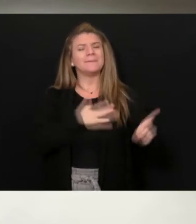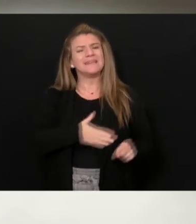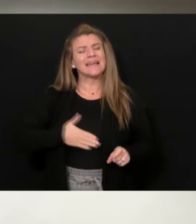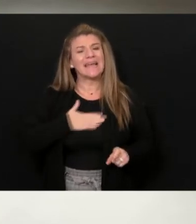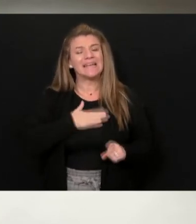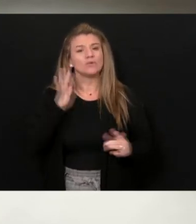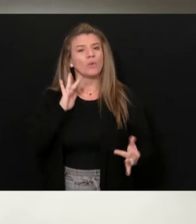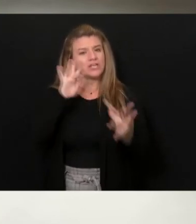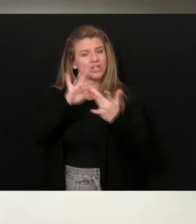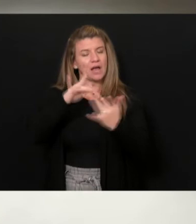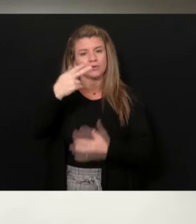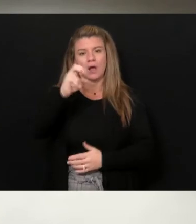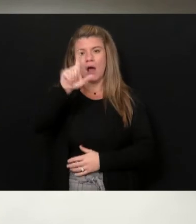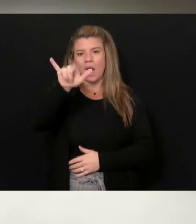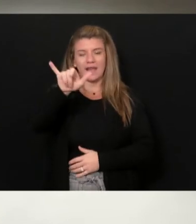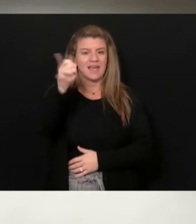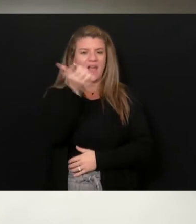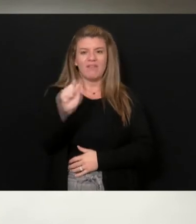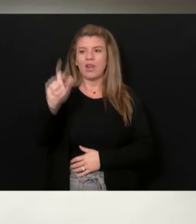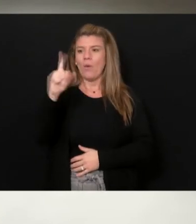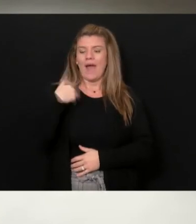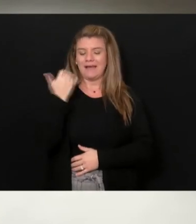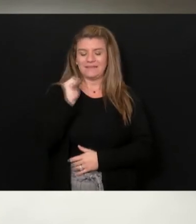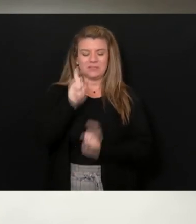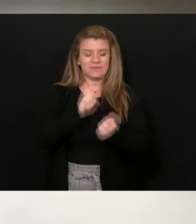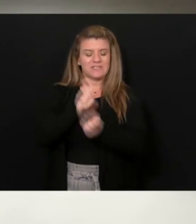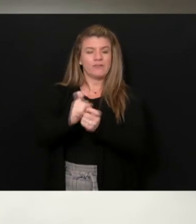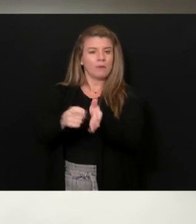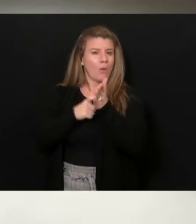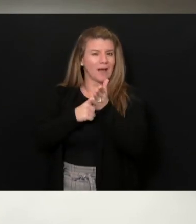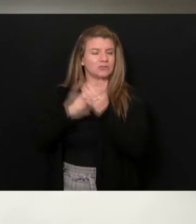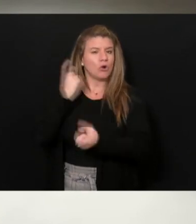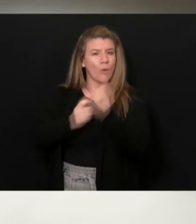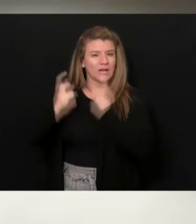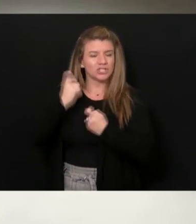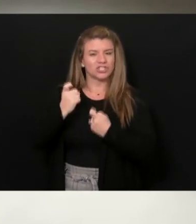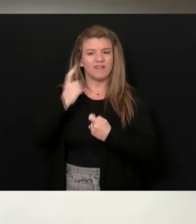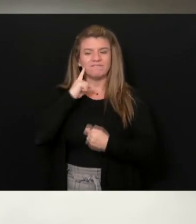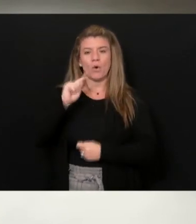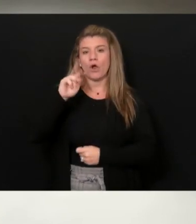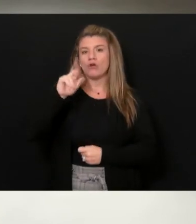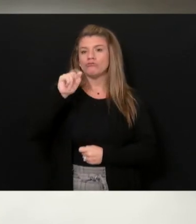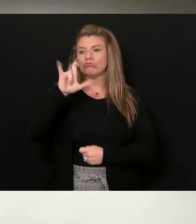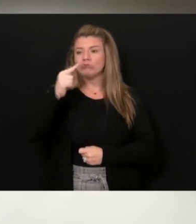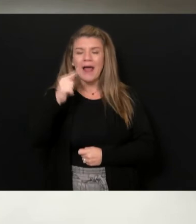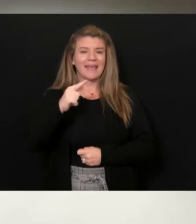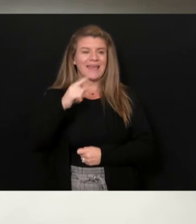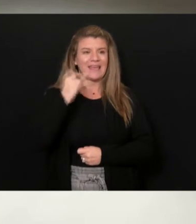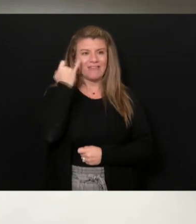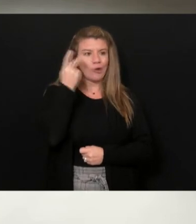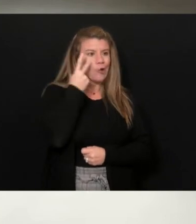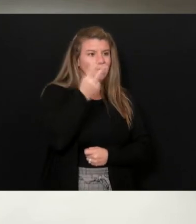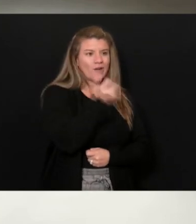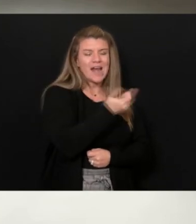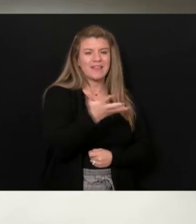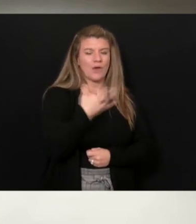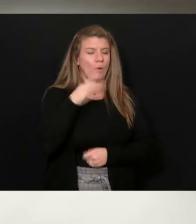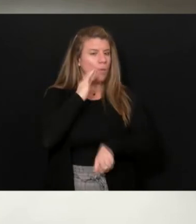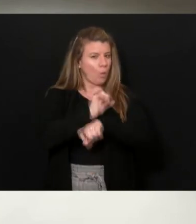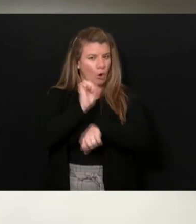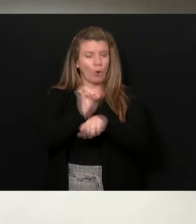to Holly, anybody that has any particular request for tracking or looking at anything, and we will work with